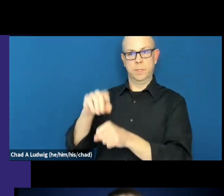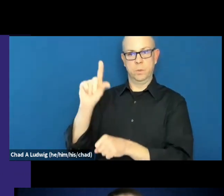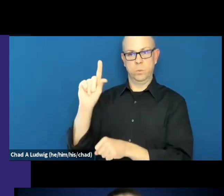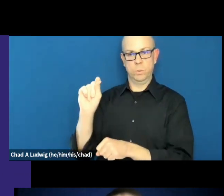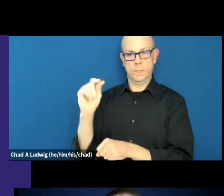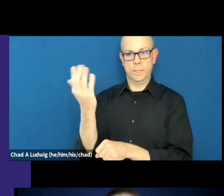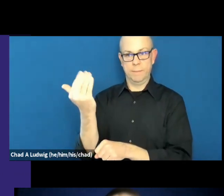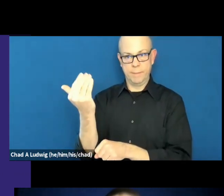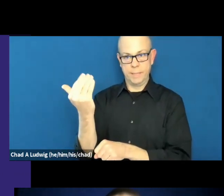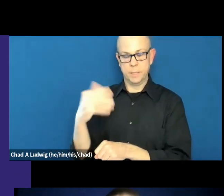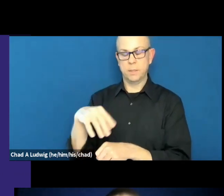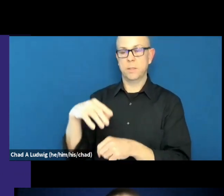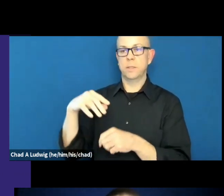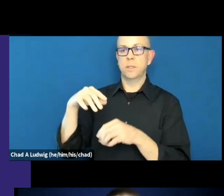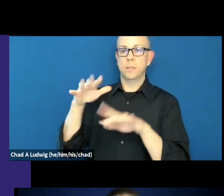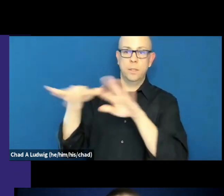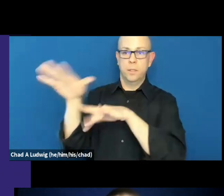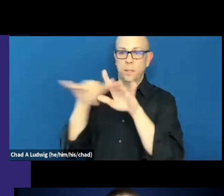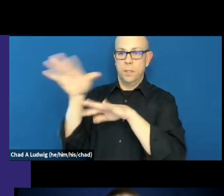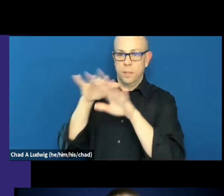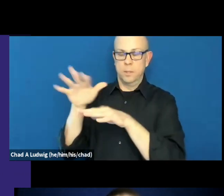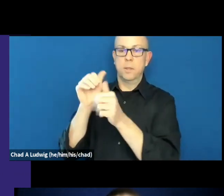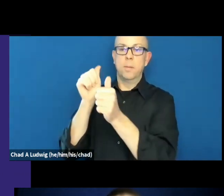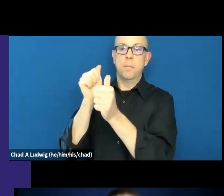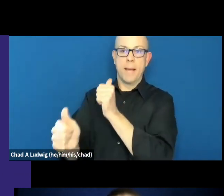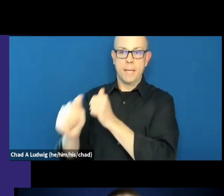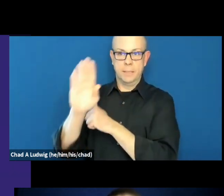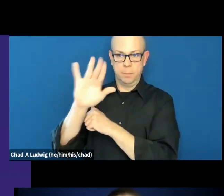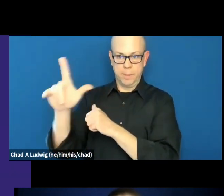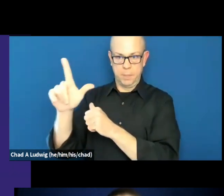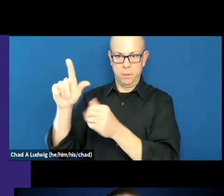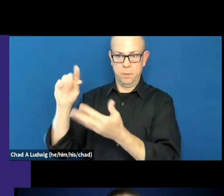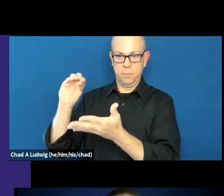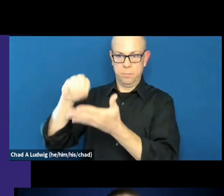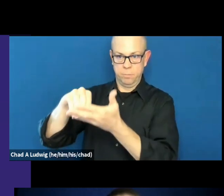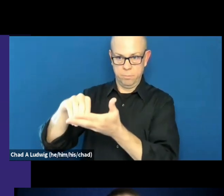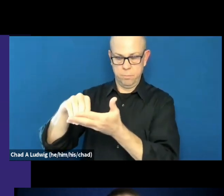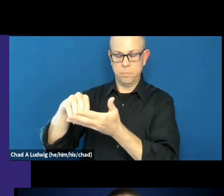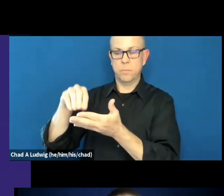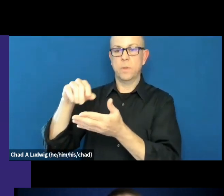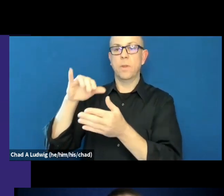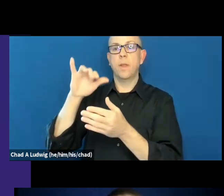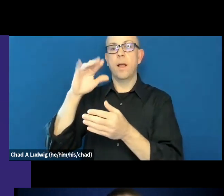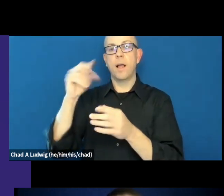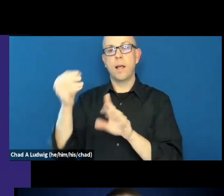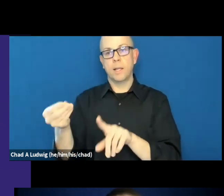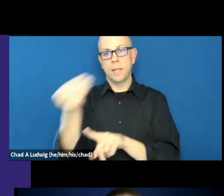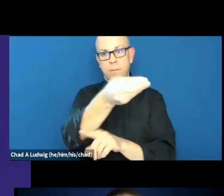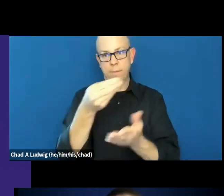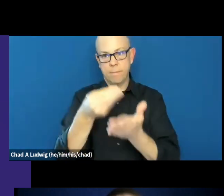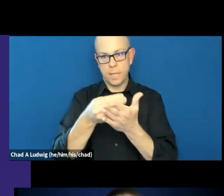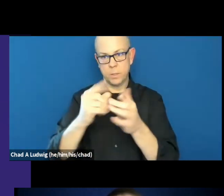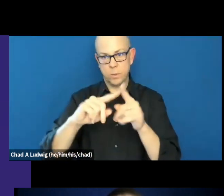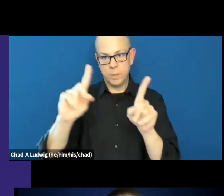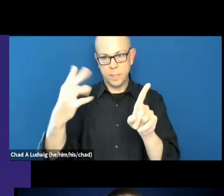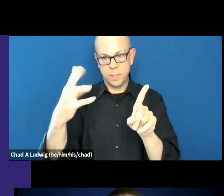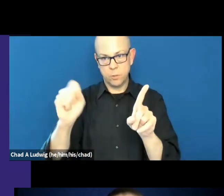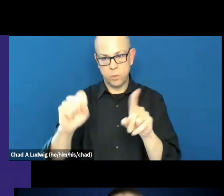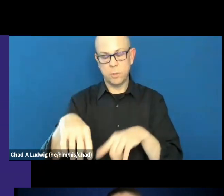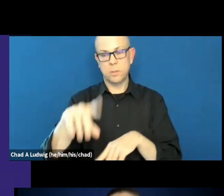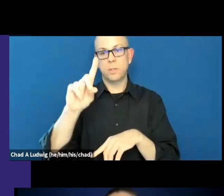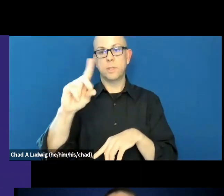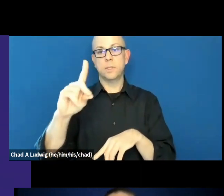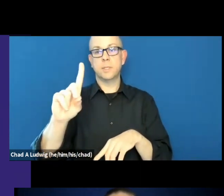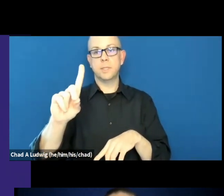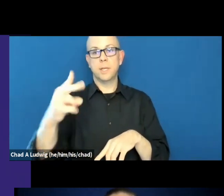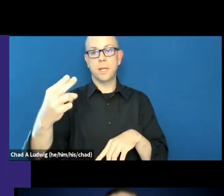was based on some legislative work that was done back in 2015. That resulted in a bill being passed, and